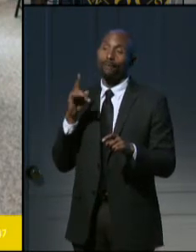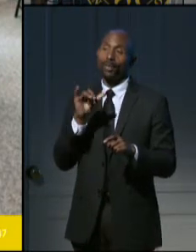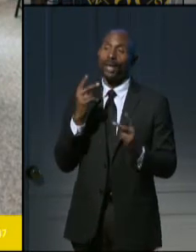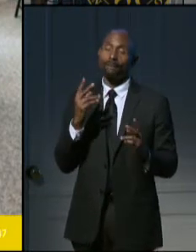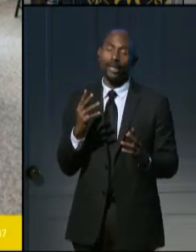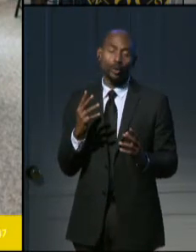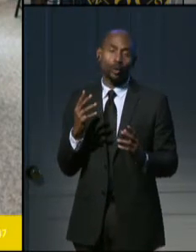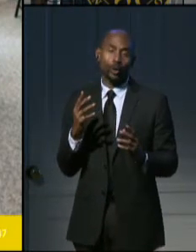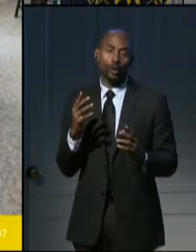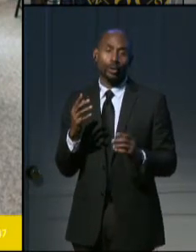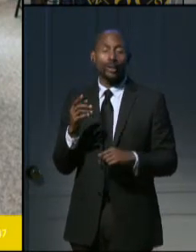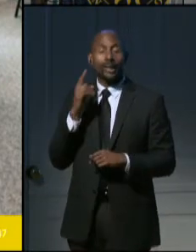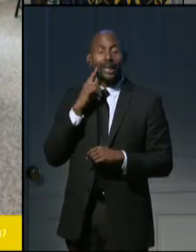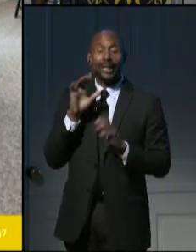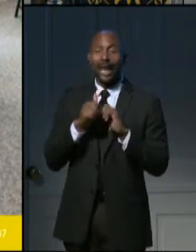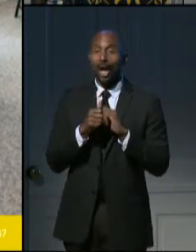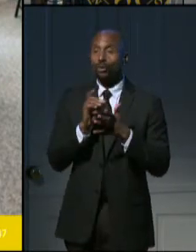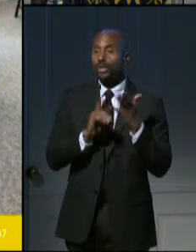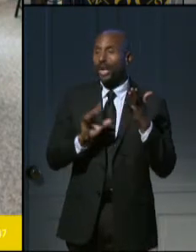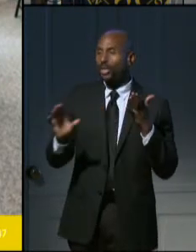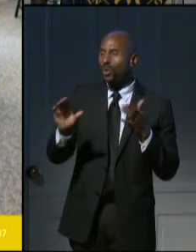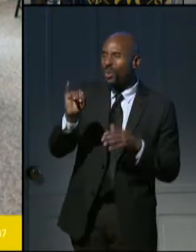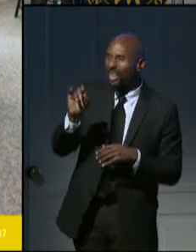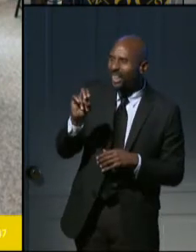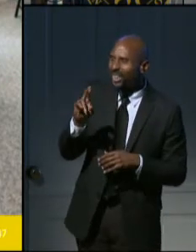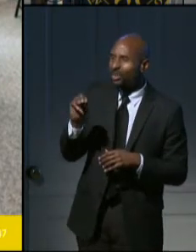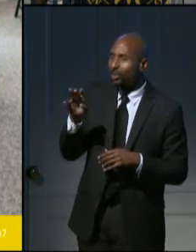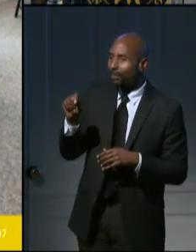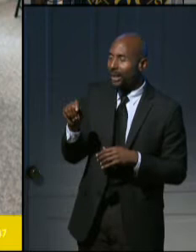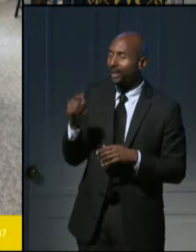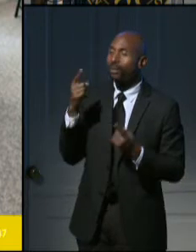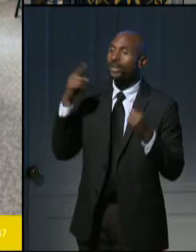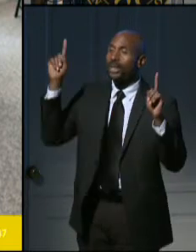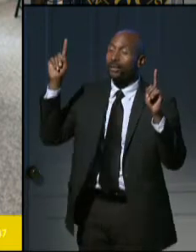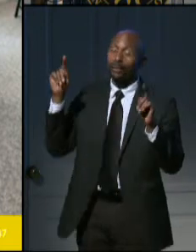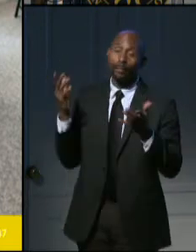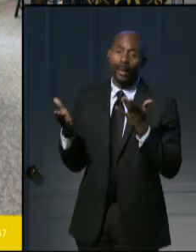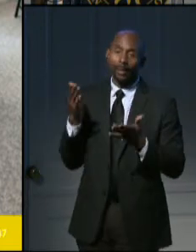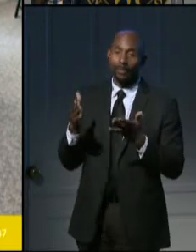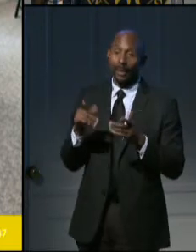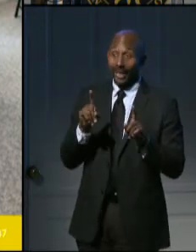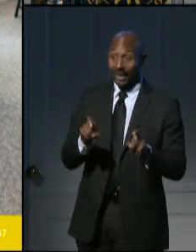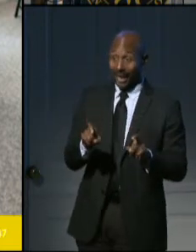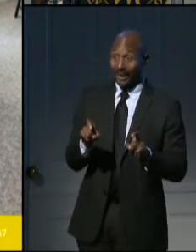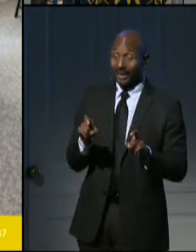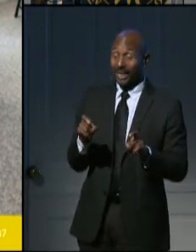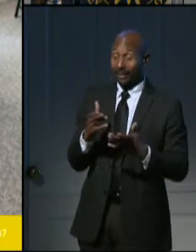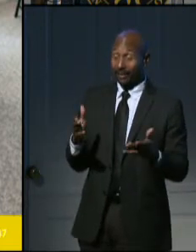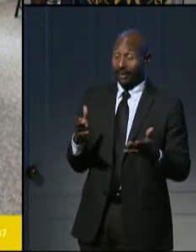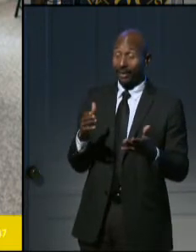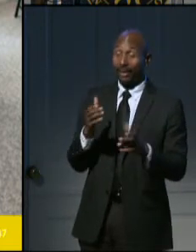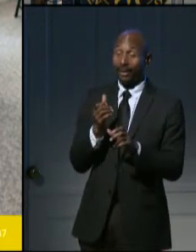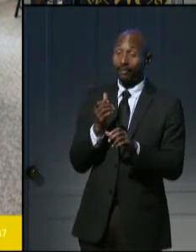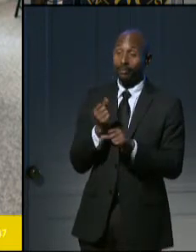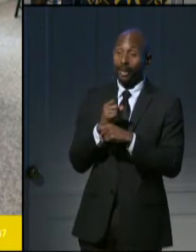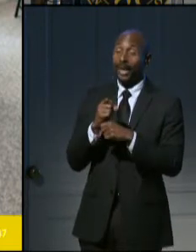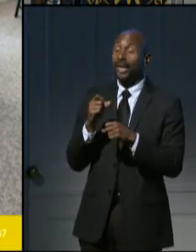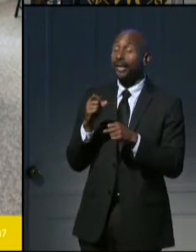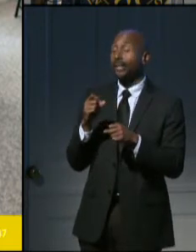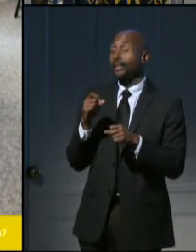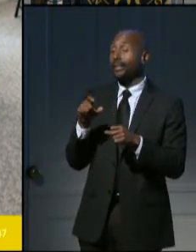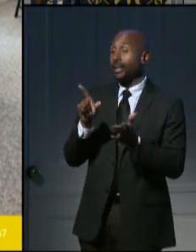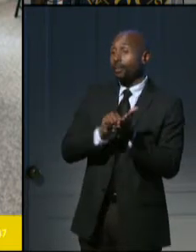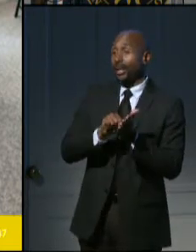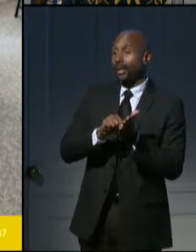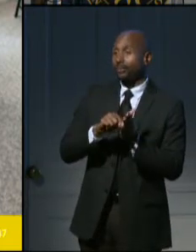design your instruments to be more accessible. It could be as simple as just having things in larger print, or making sure that if you're doing a survey, that it can